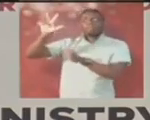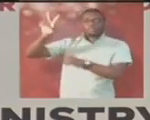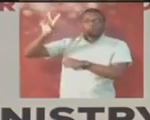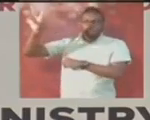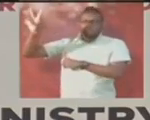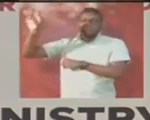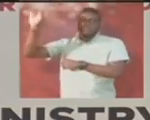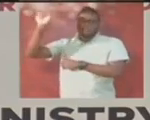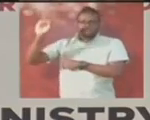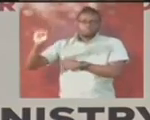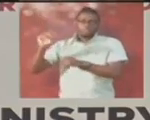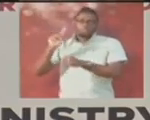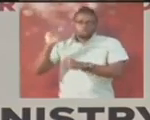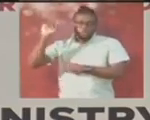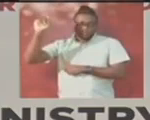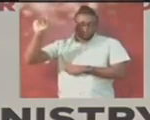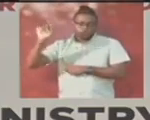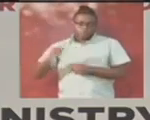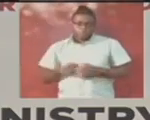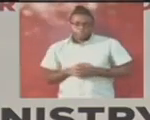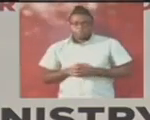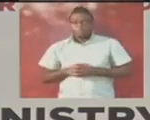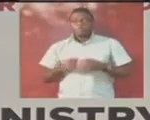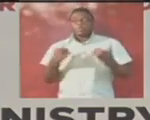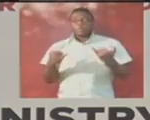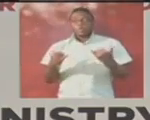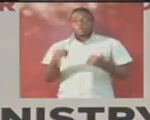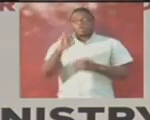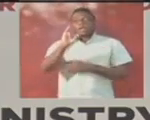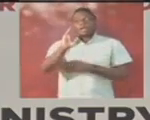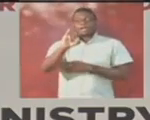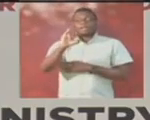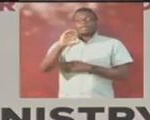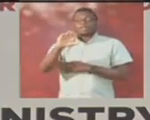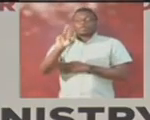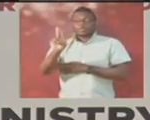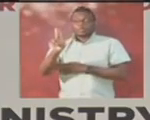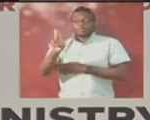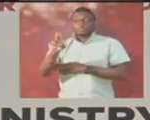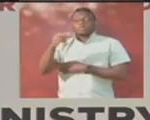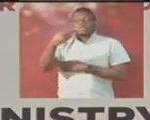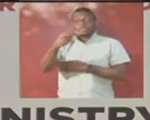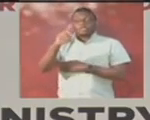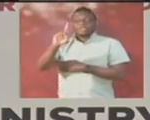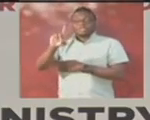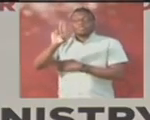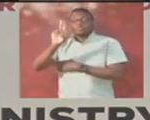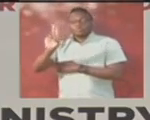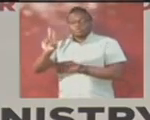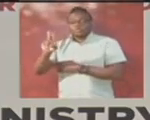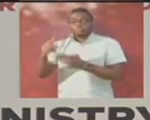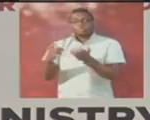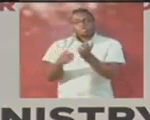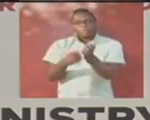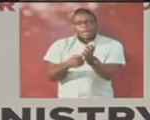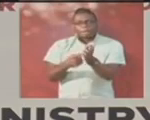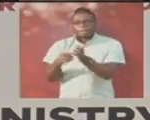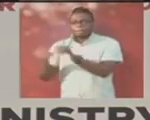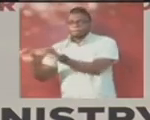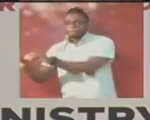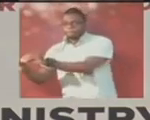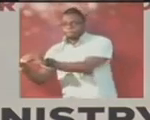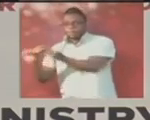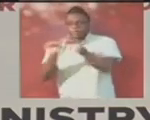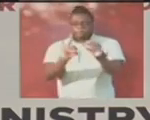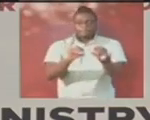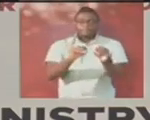Now, with regards to the ICU and HDU levels, we do transition ward level beds at the Couva Medical and